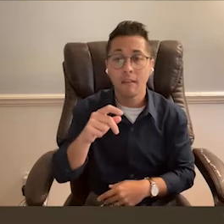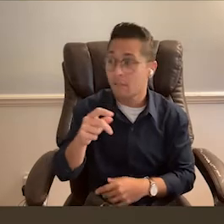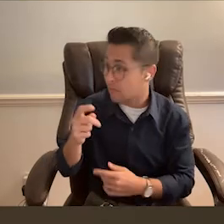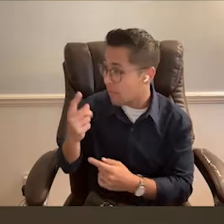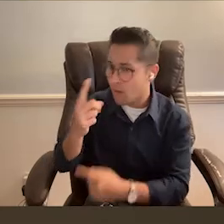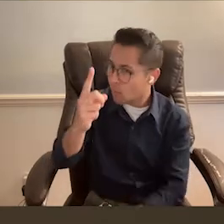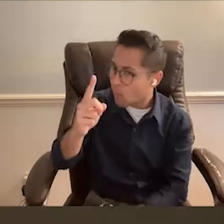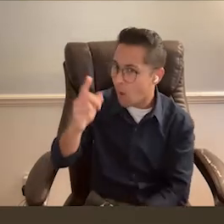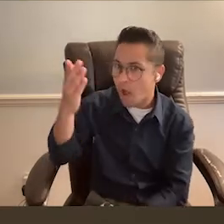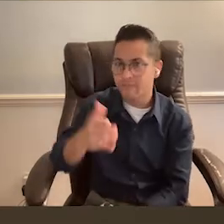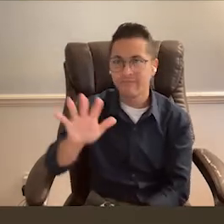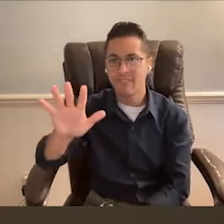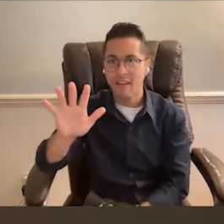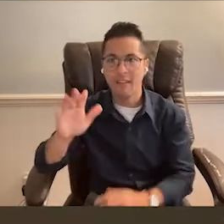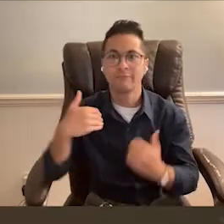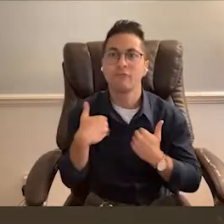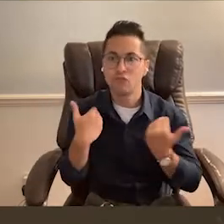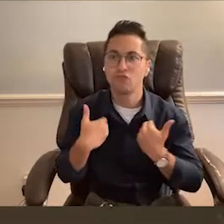Essentially, almost everyone has some sort of